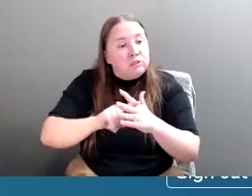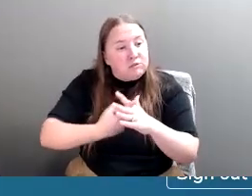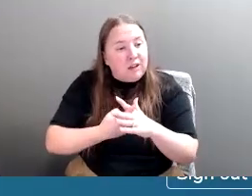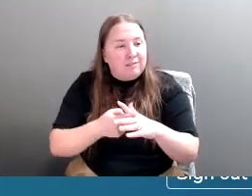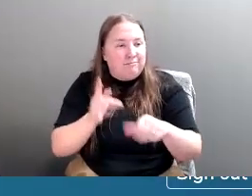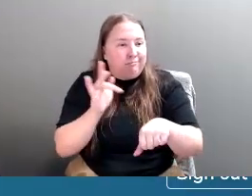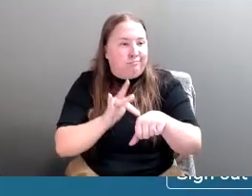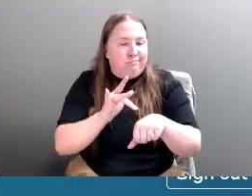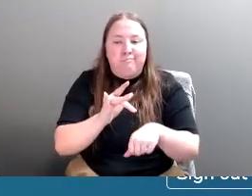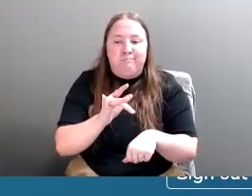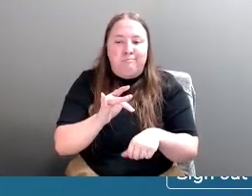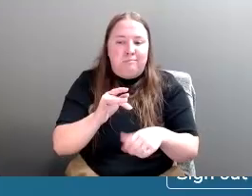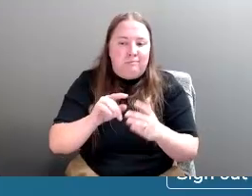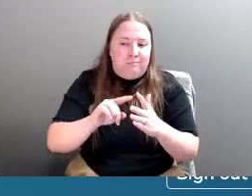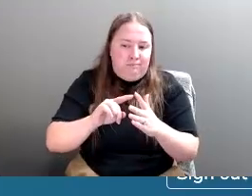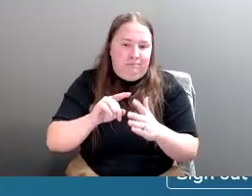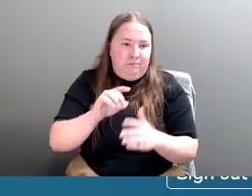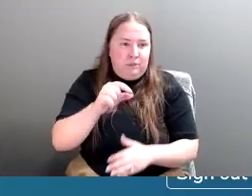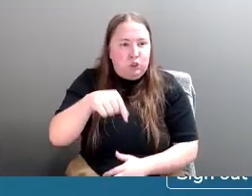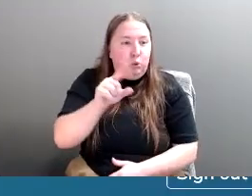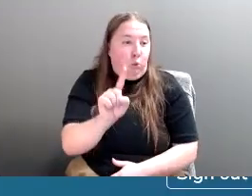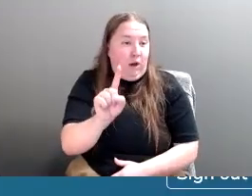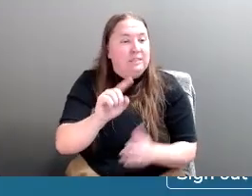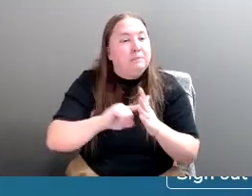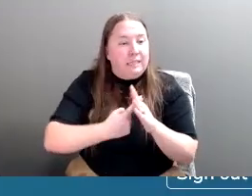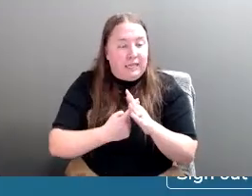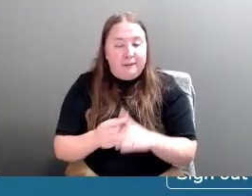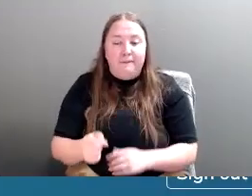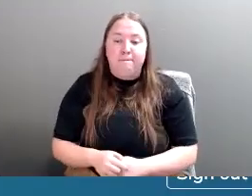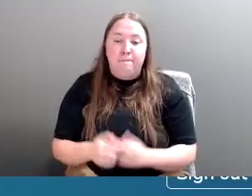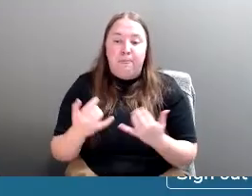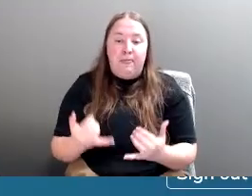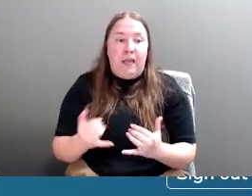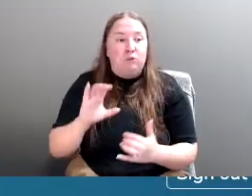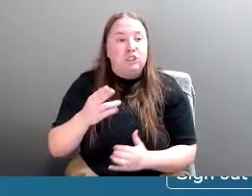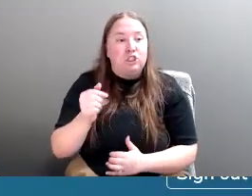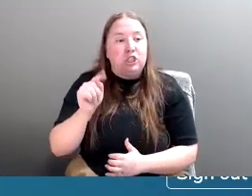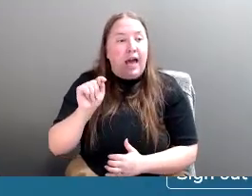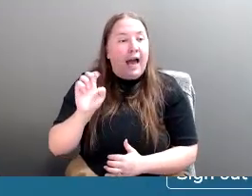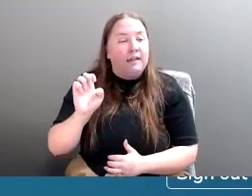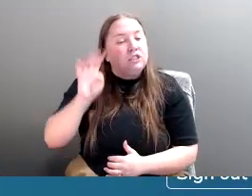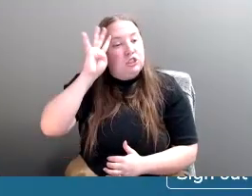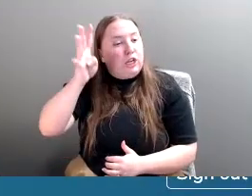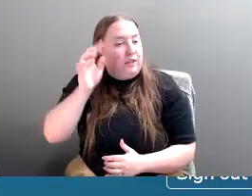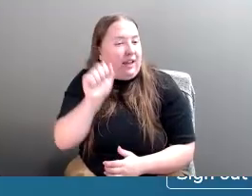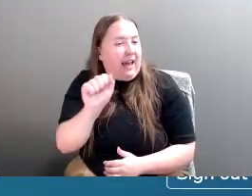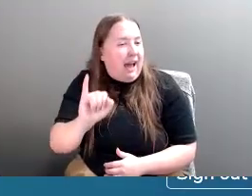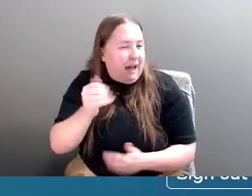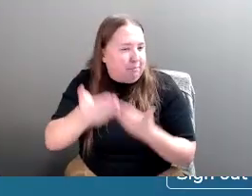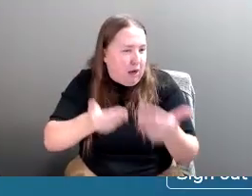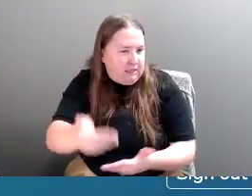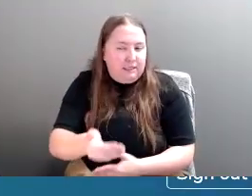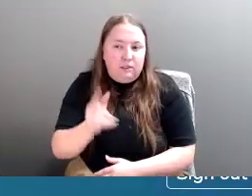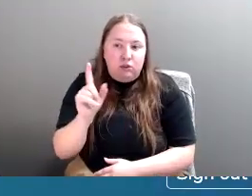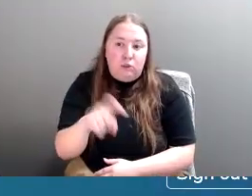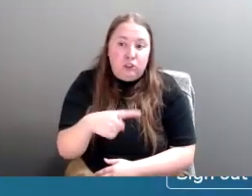step 1 to begin. So now we are in a chat generative AI process, right? So now question